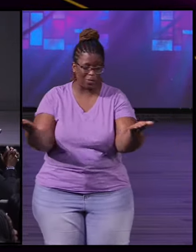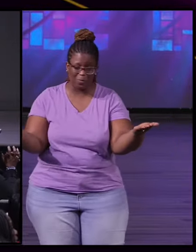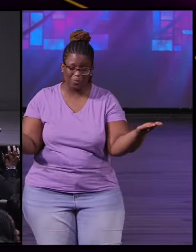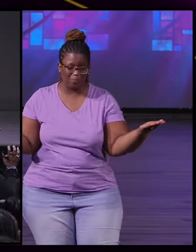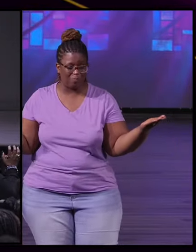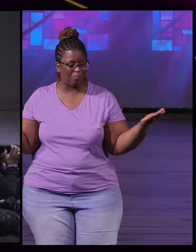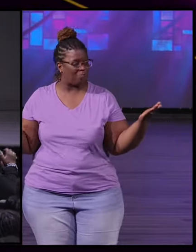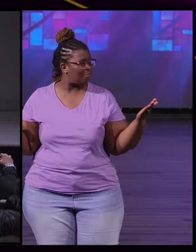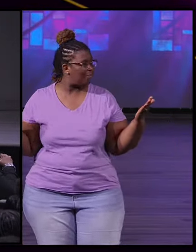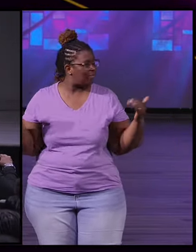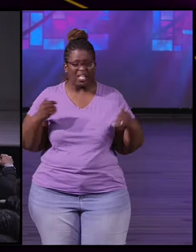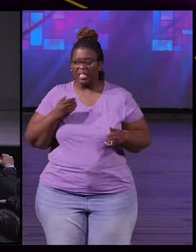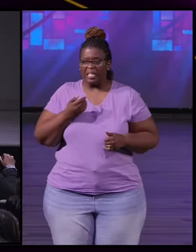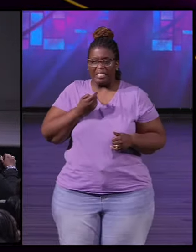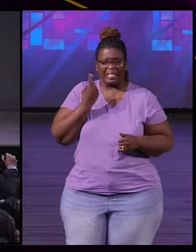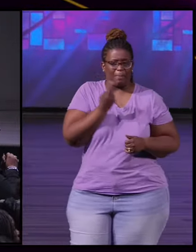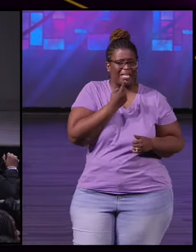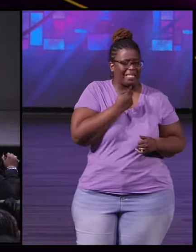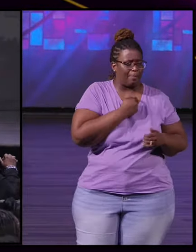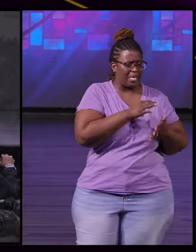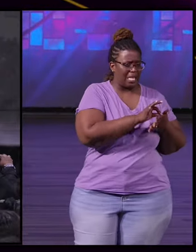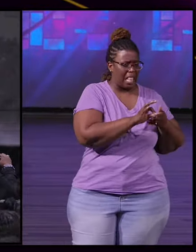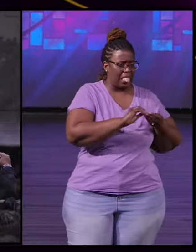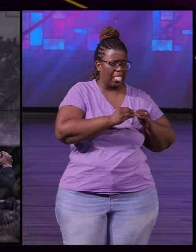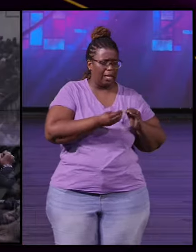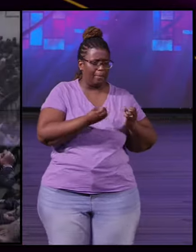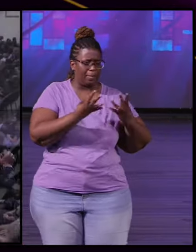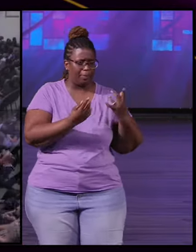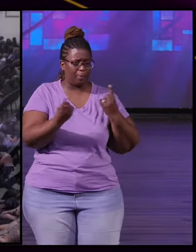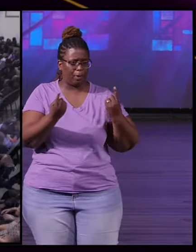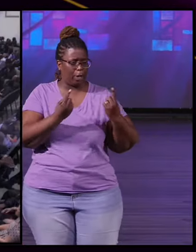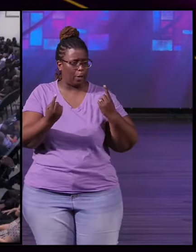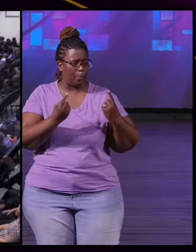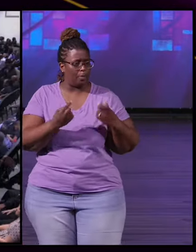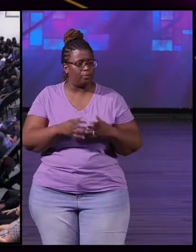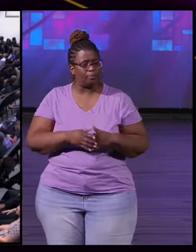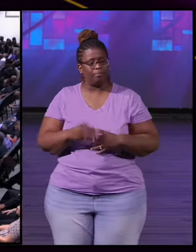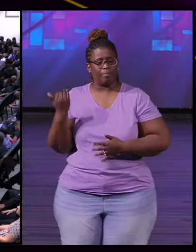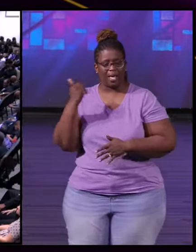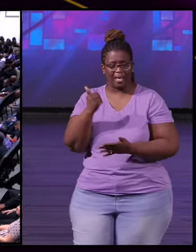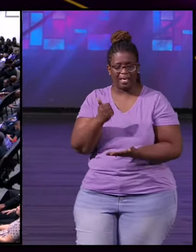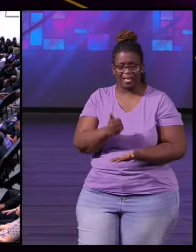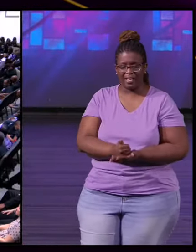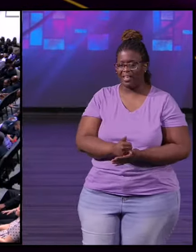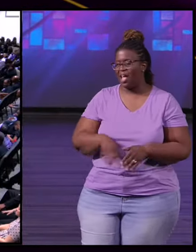Rejoice, he is for you. Somebody give me a count from the back. I don't want to pray till I have that.